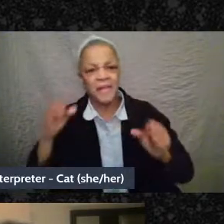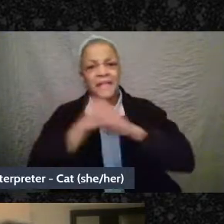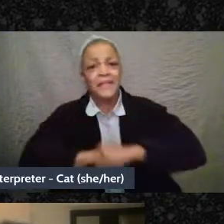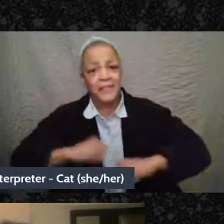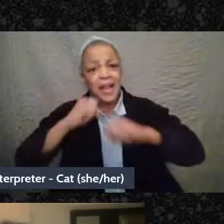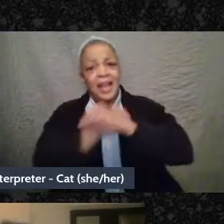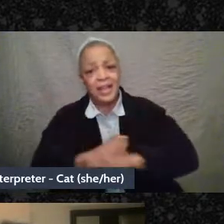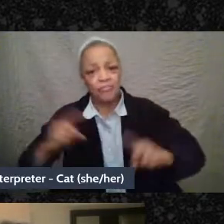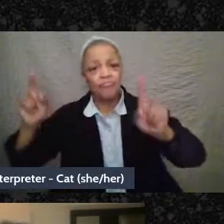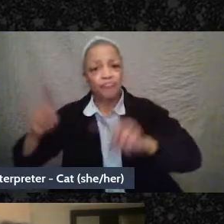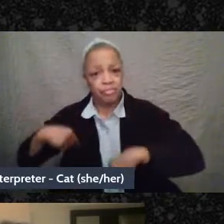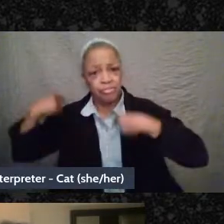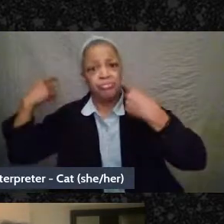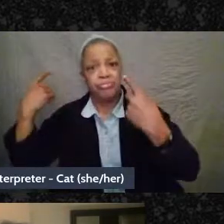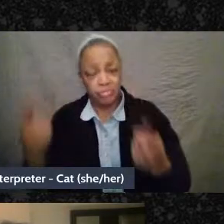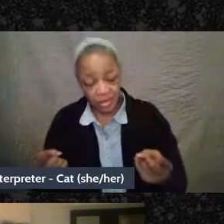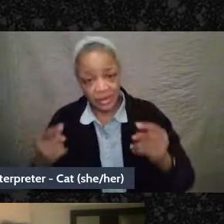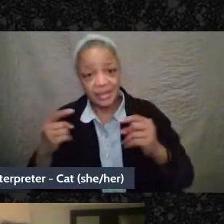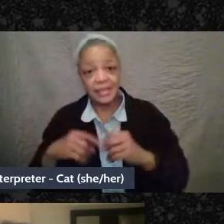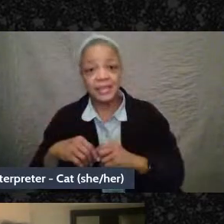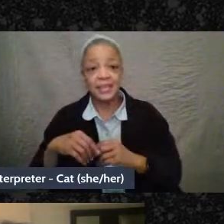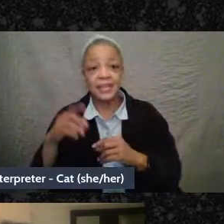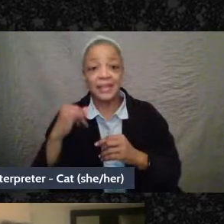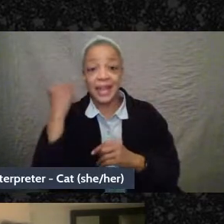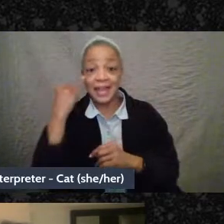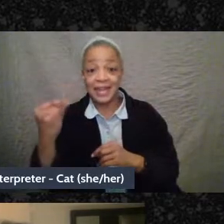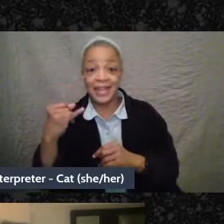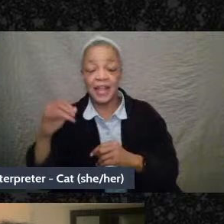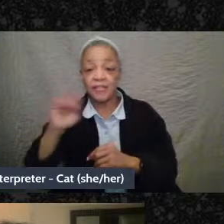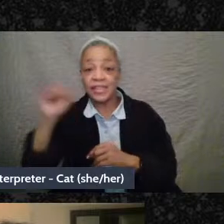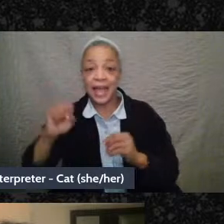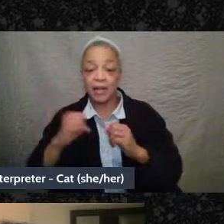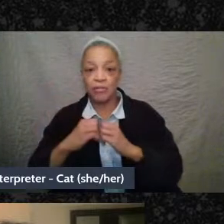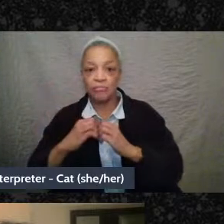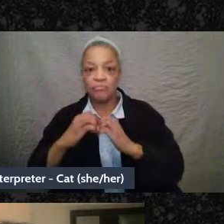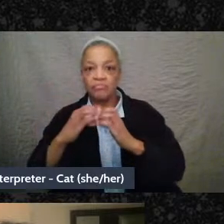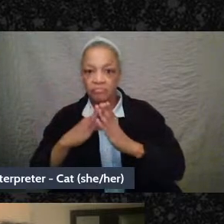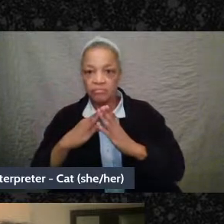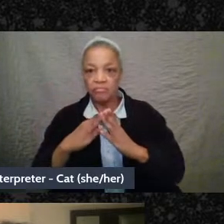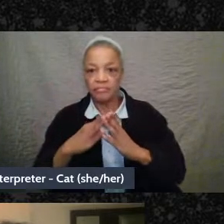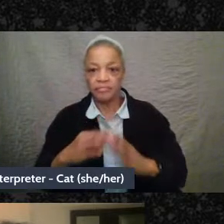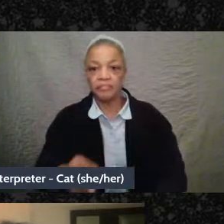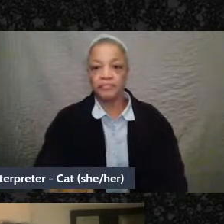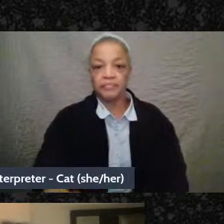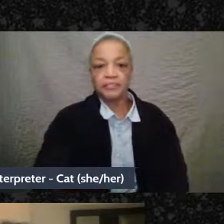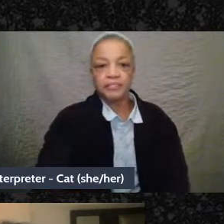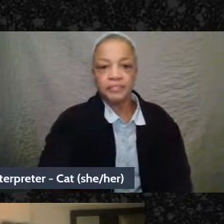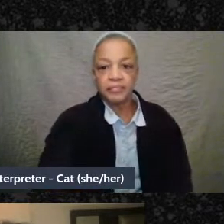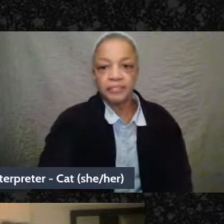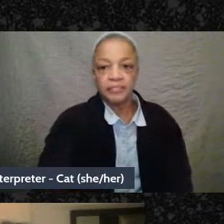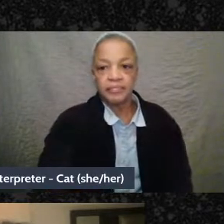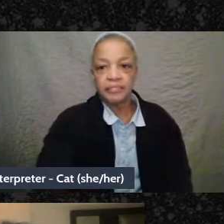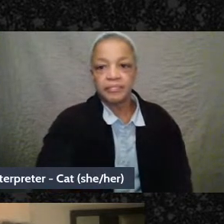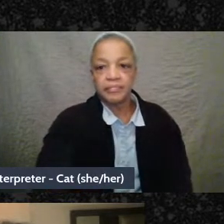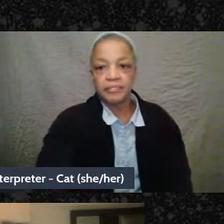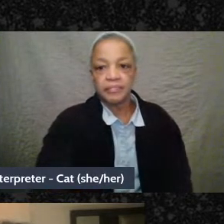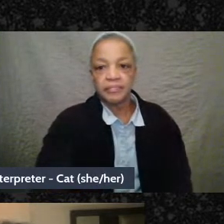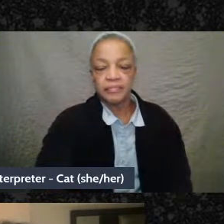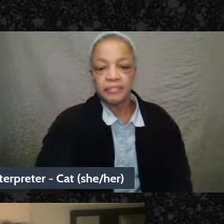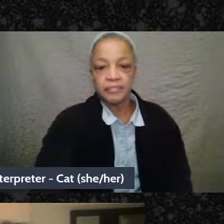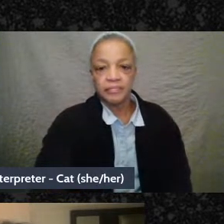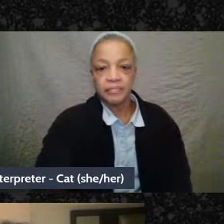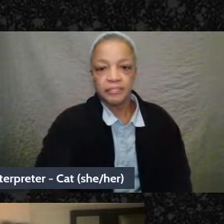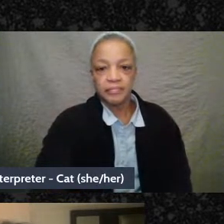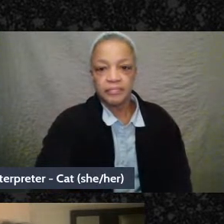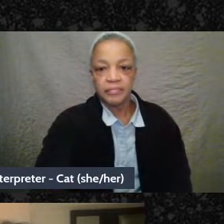fight since the actual creation of this idea of the city of Seattle, right? So I'm going to use some of my time to give you some background